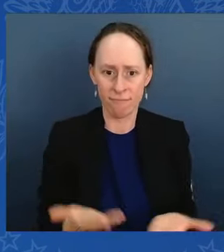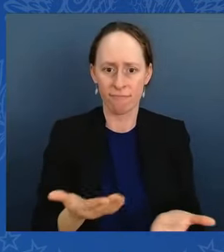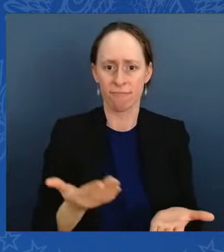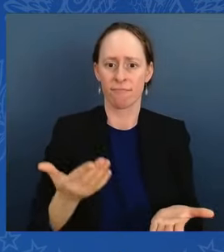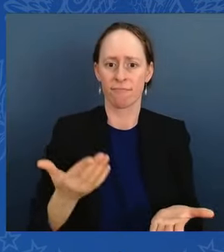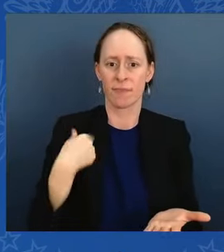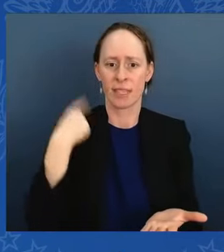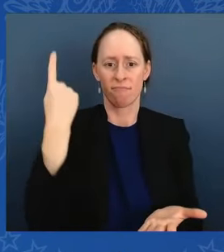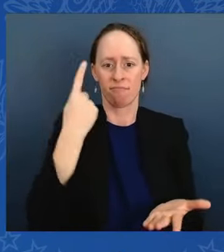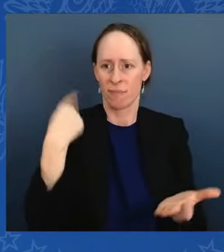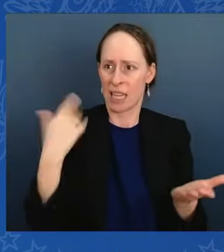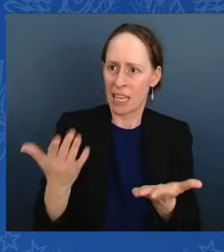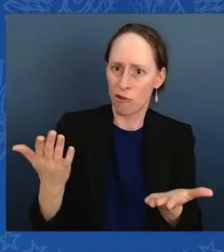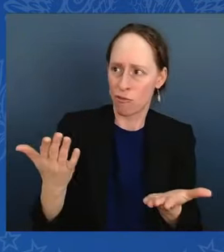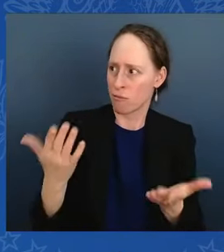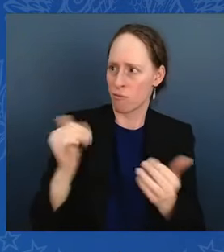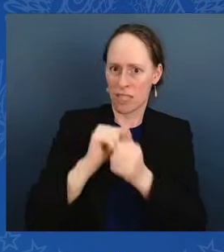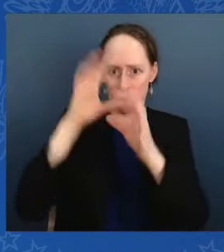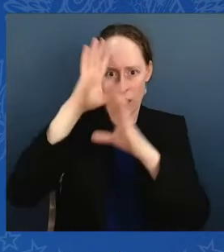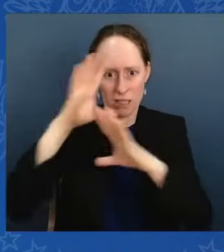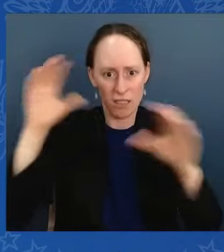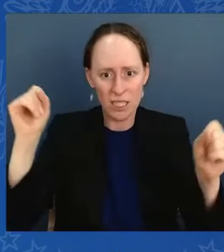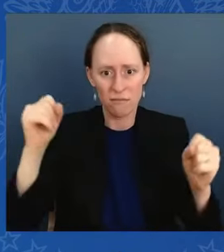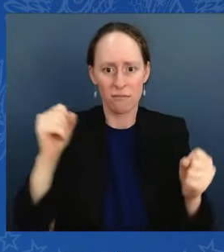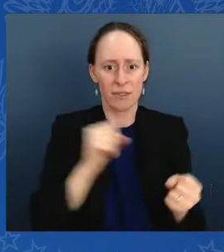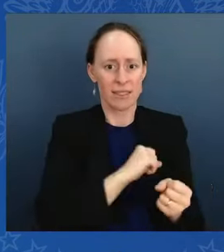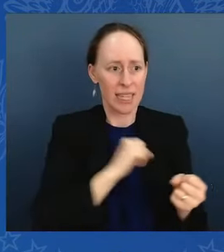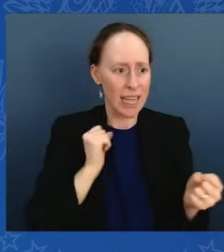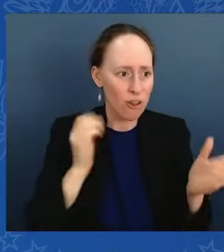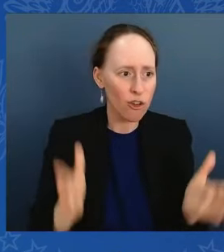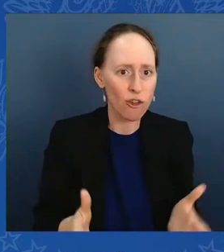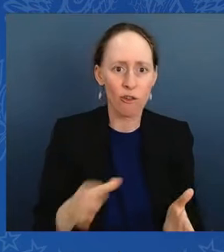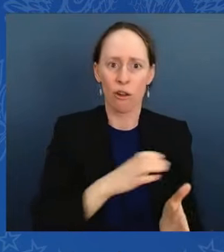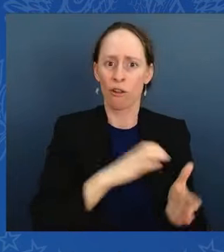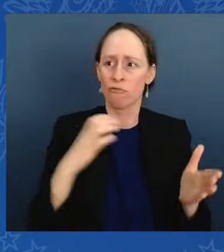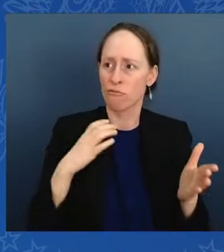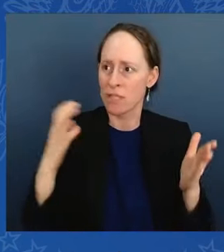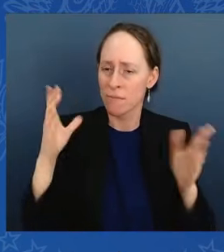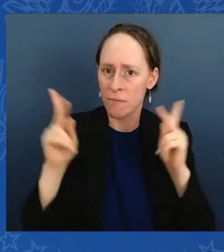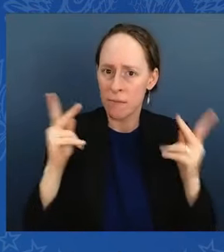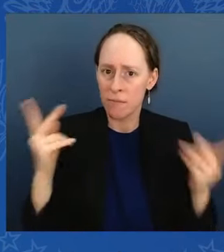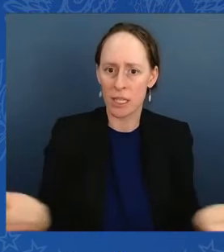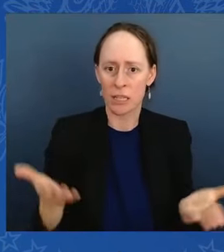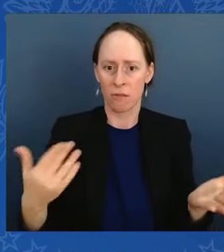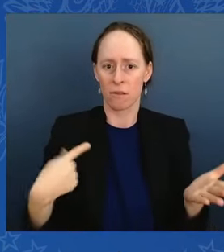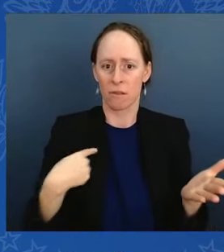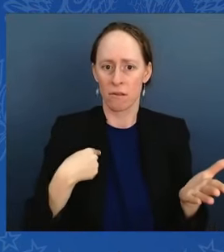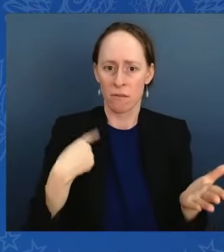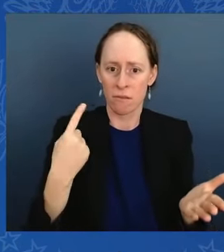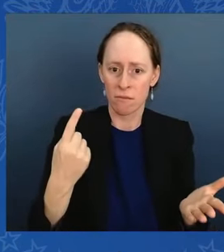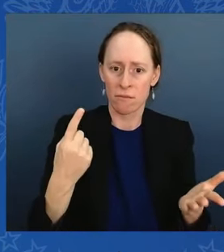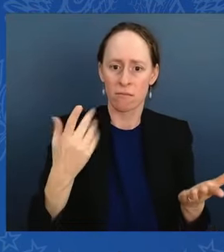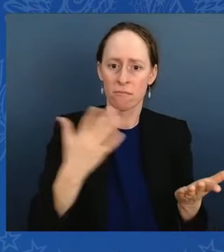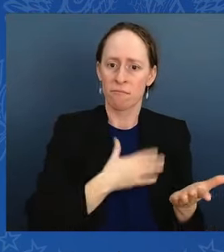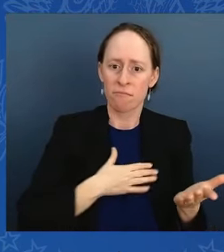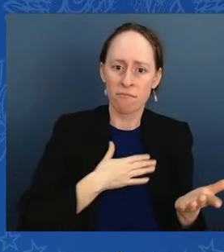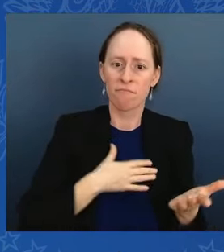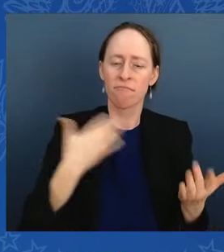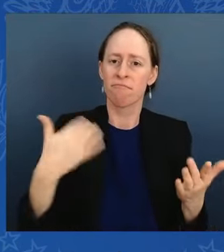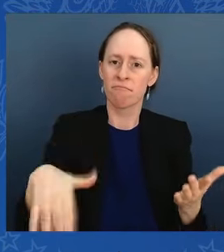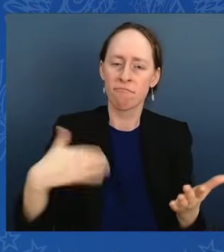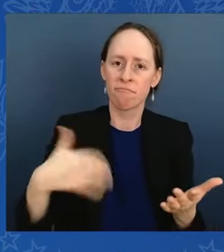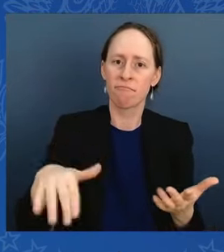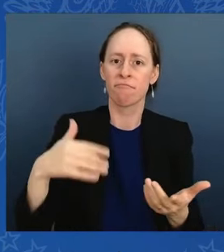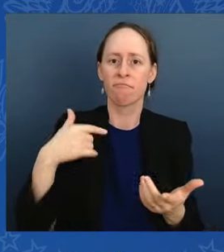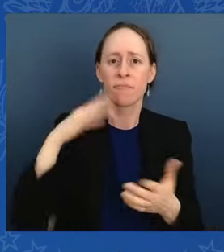senators and congressmen and secretaries. Lord, you give them a place too. And Lord, I pray your wisdom be imparted to them to